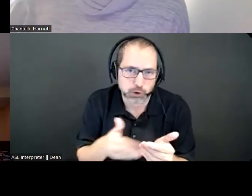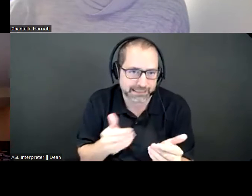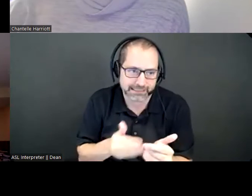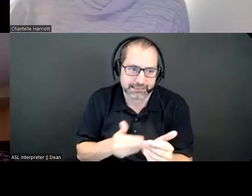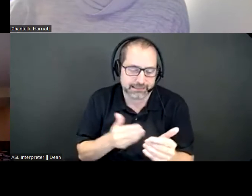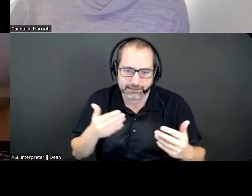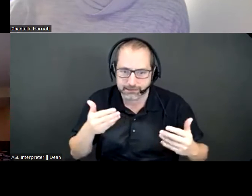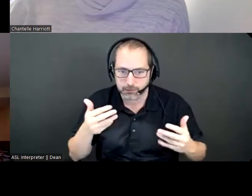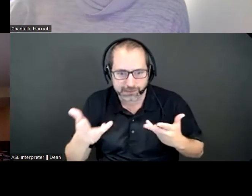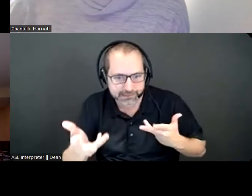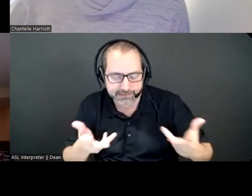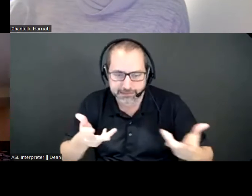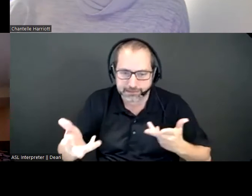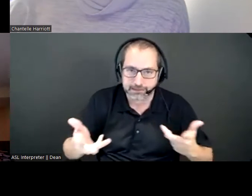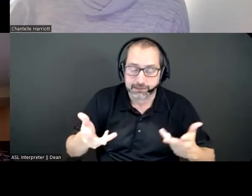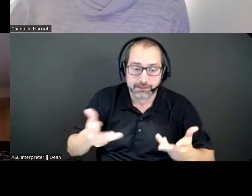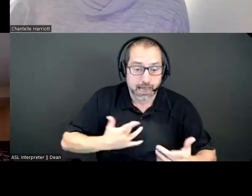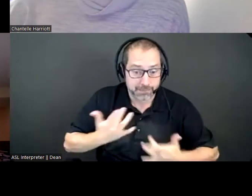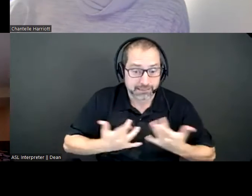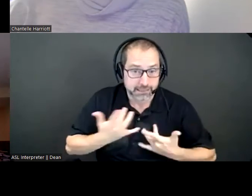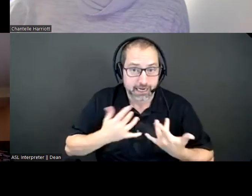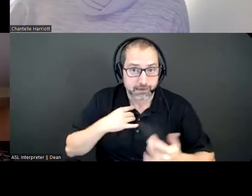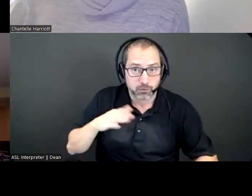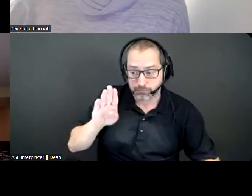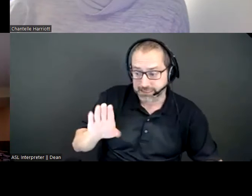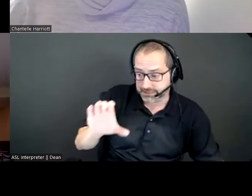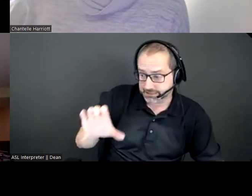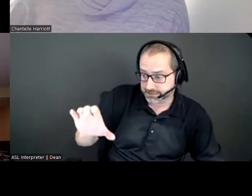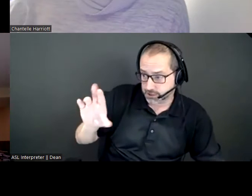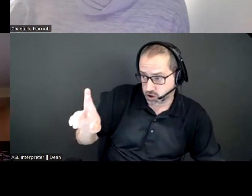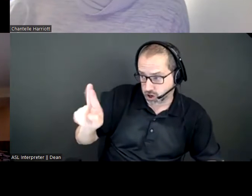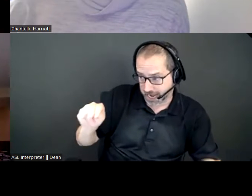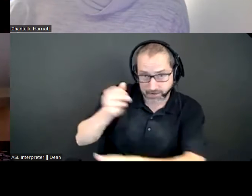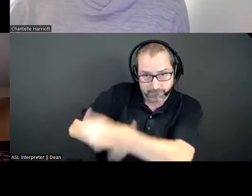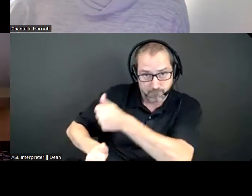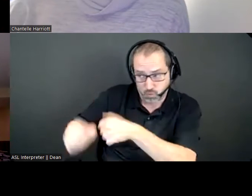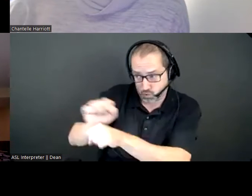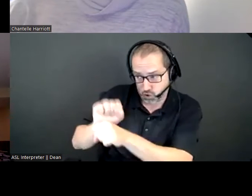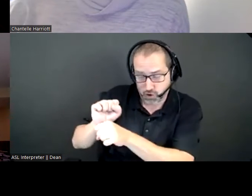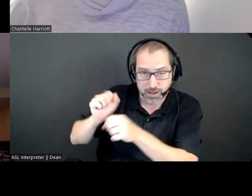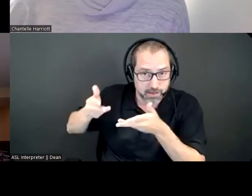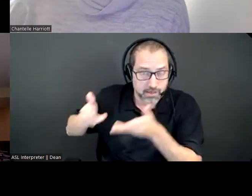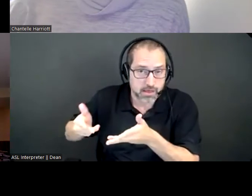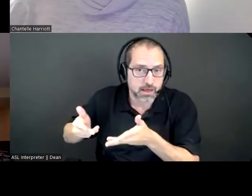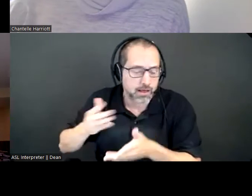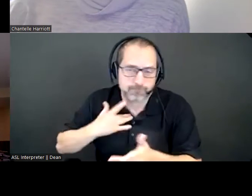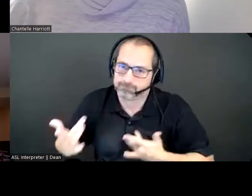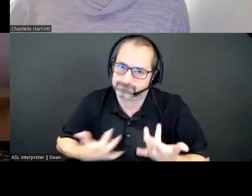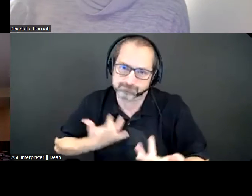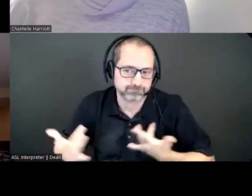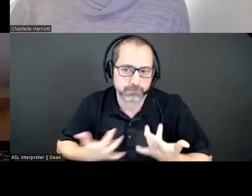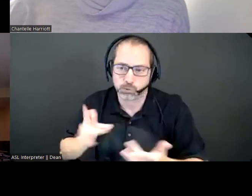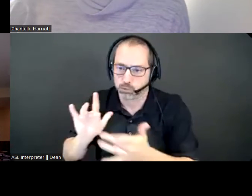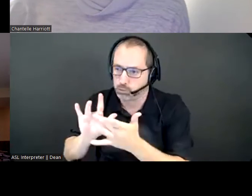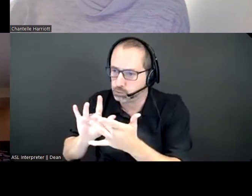I'm excited about being in the BCCRN field and connecting with